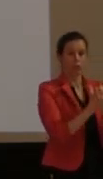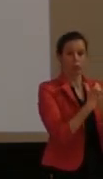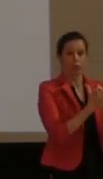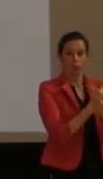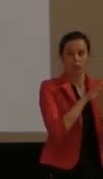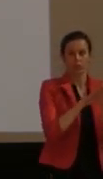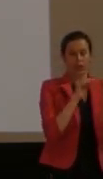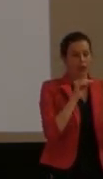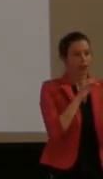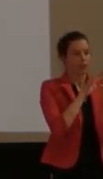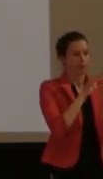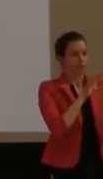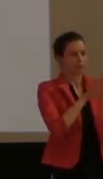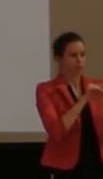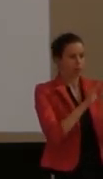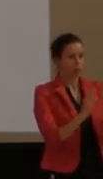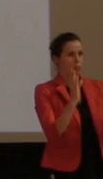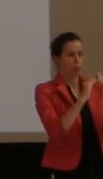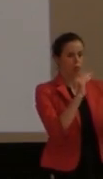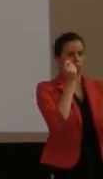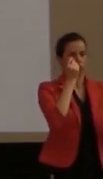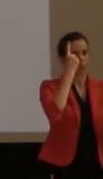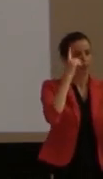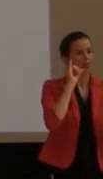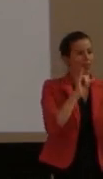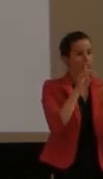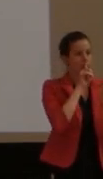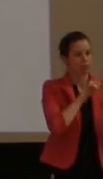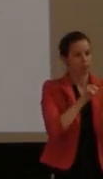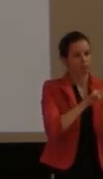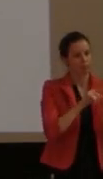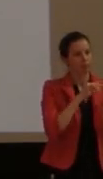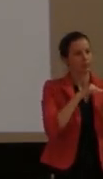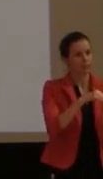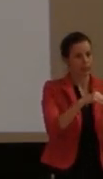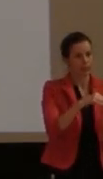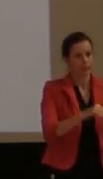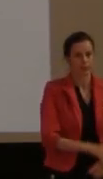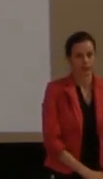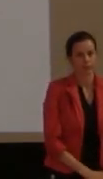understanding and new scientific discoveries that come about as a result of the program.